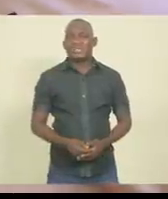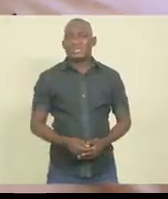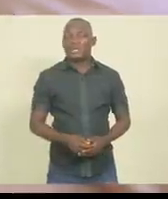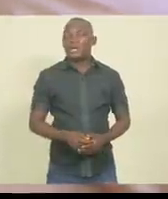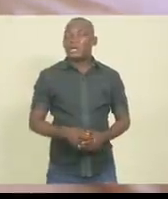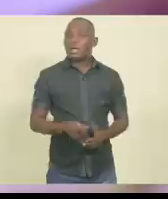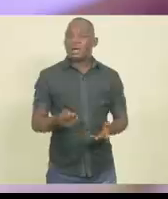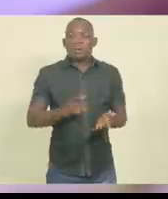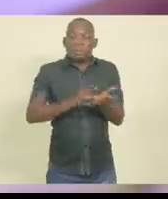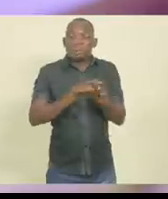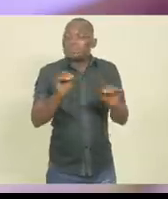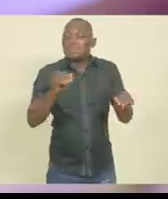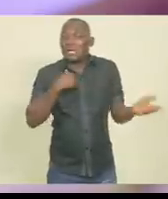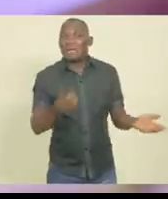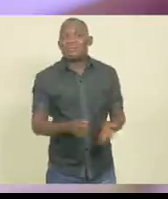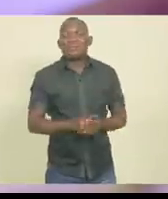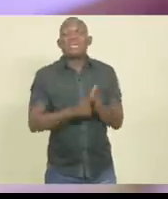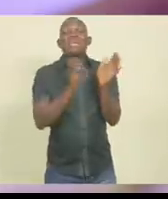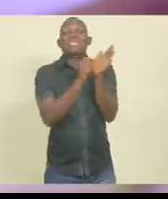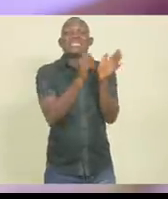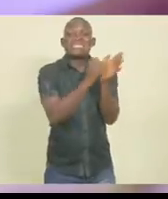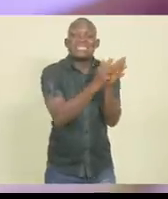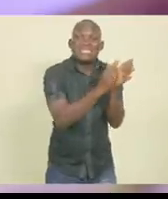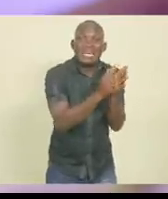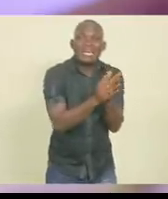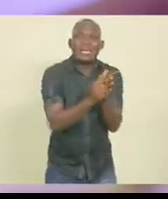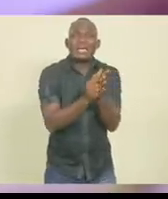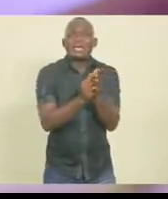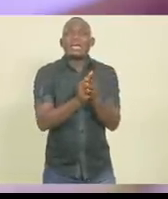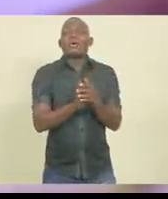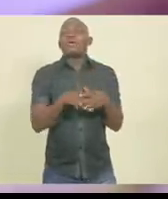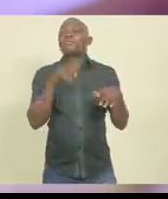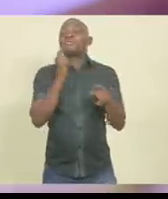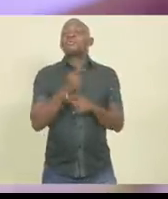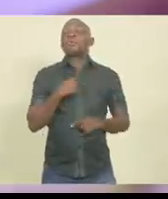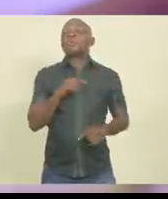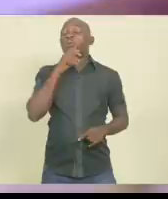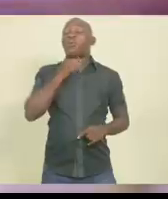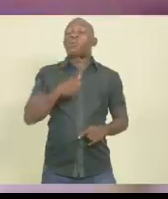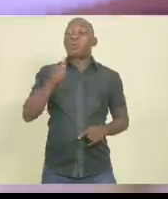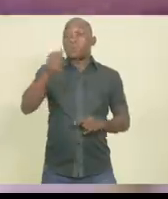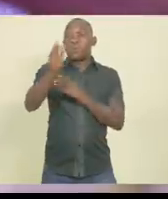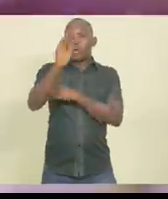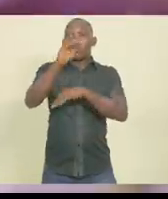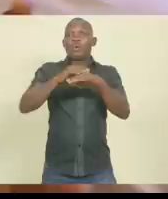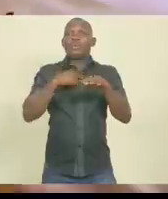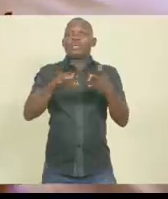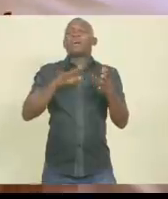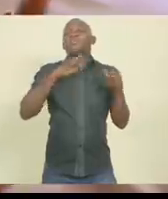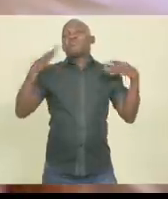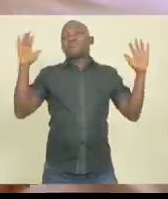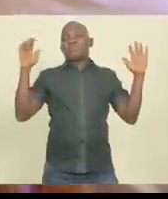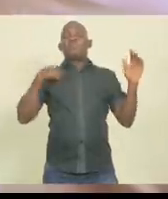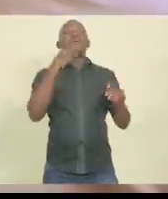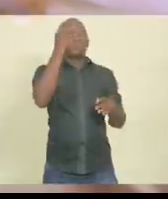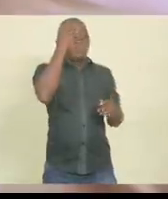No cure. It's cancer. Ma. Just let me go when my God calls me. I know. But